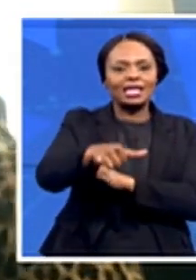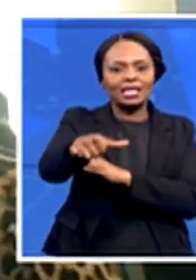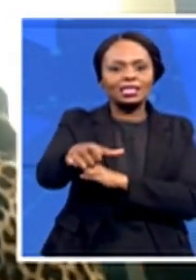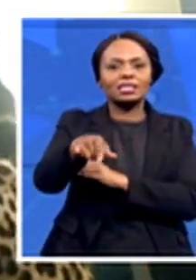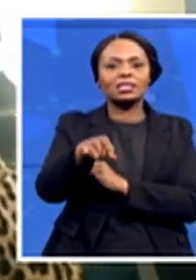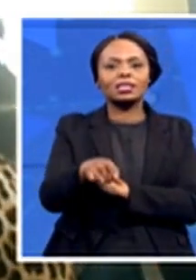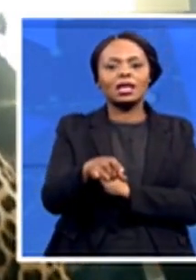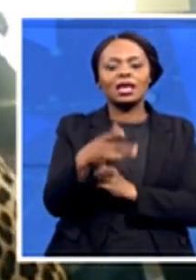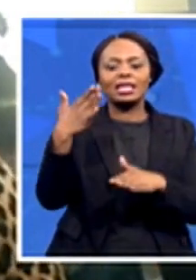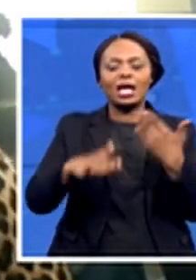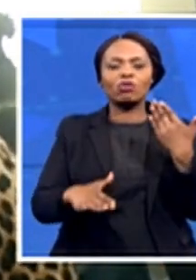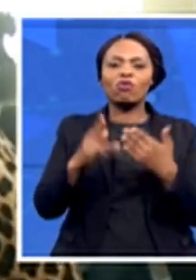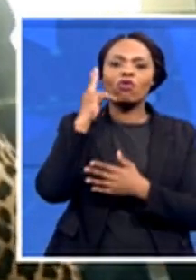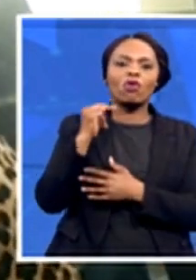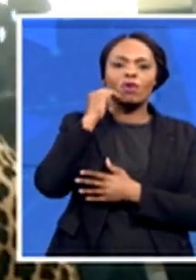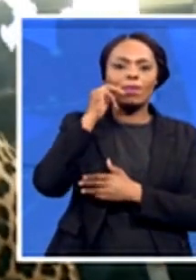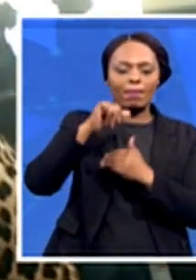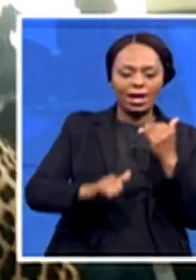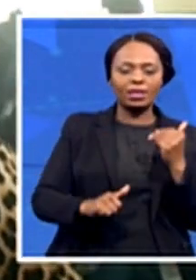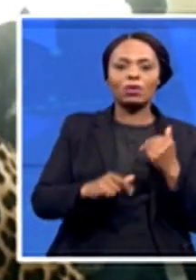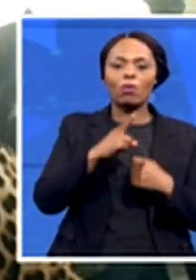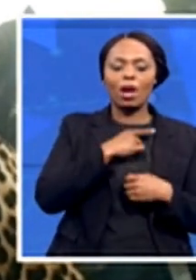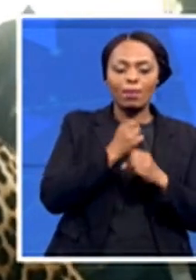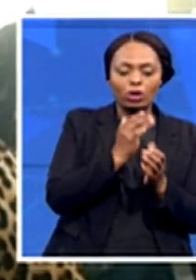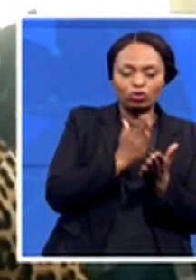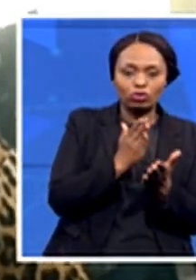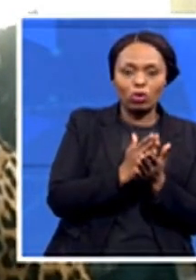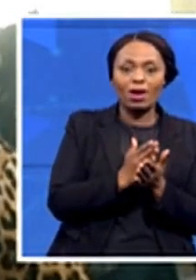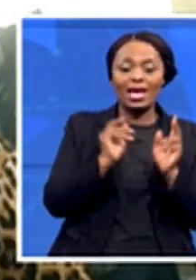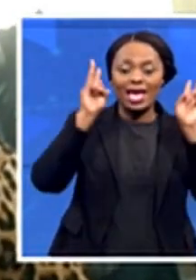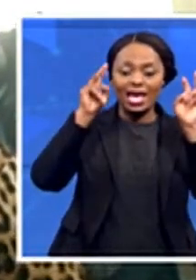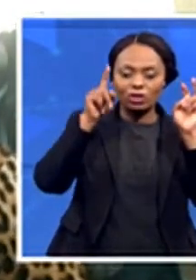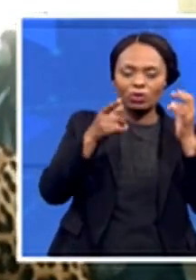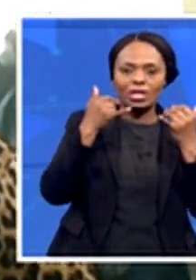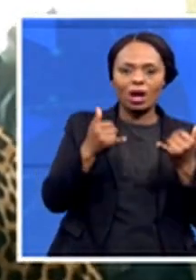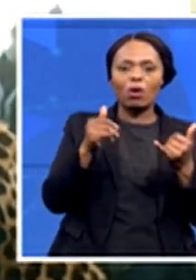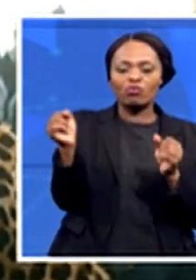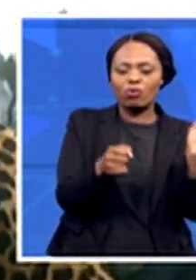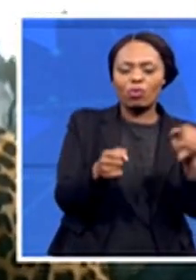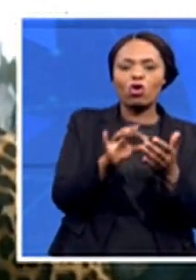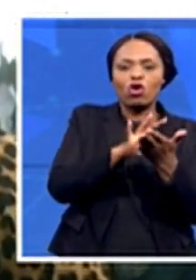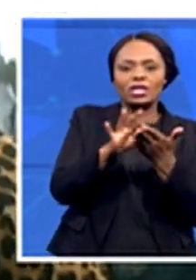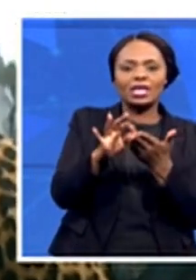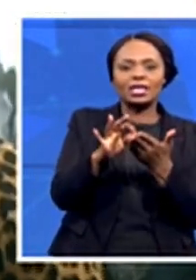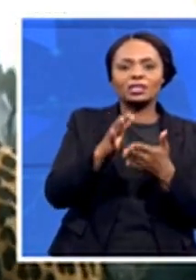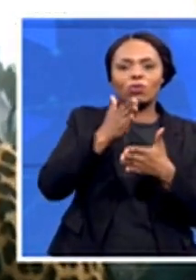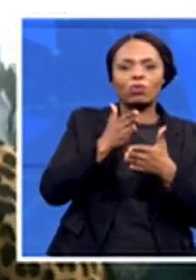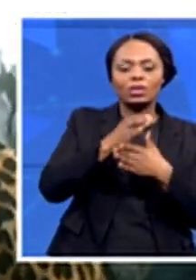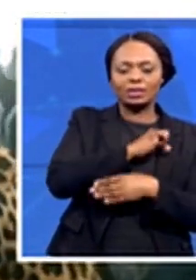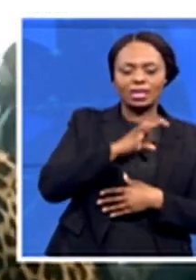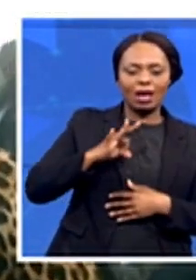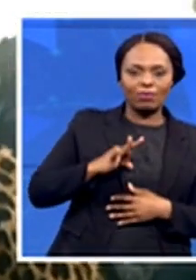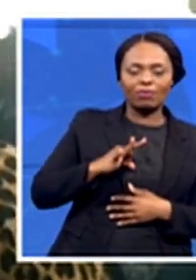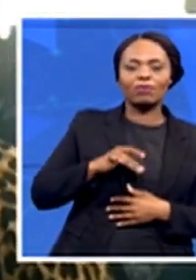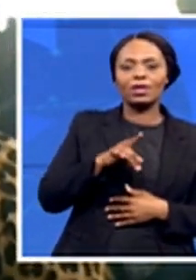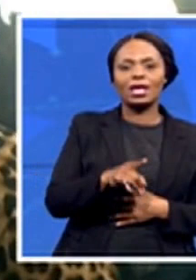to ensure that, one, we've got contract workers for COVID-19, both the resurgence and the vaccination rollout, and also looking